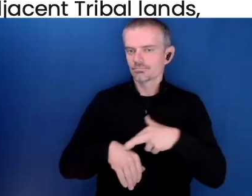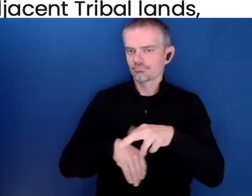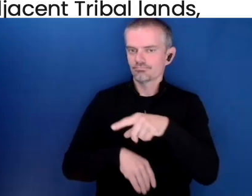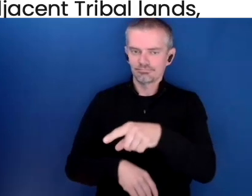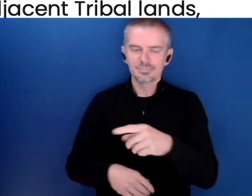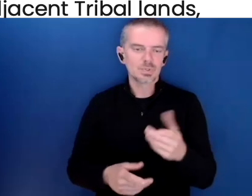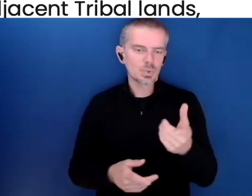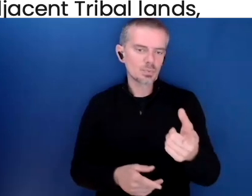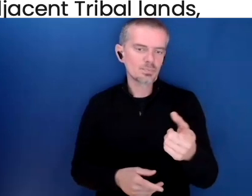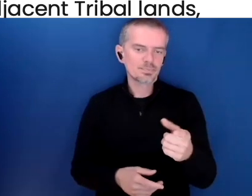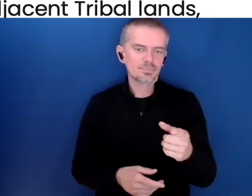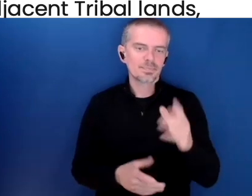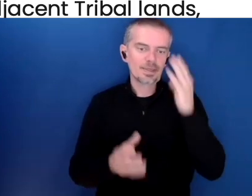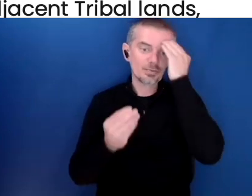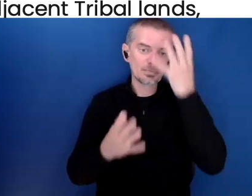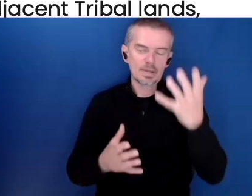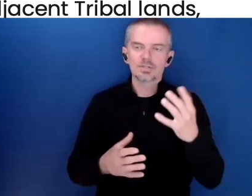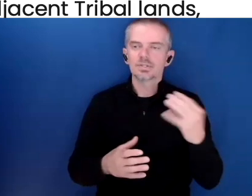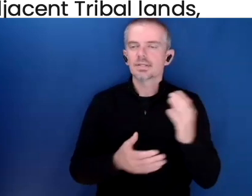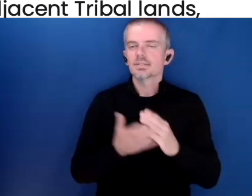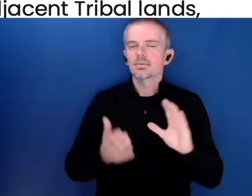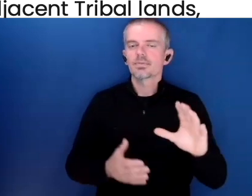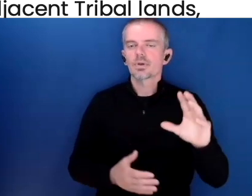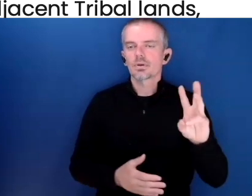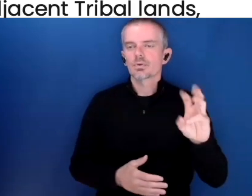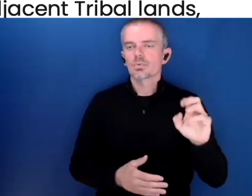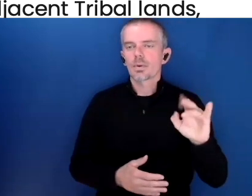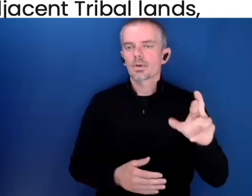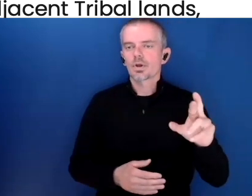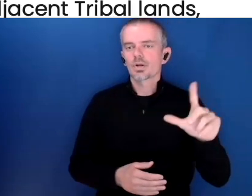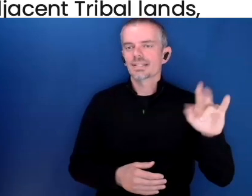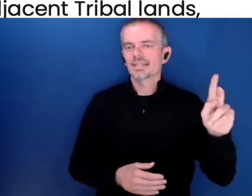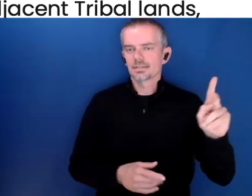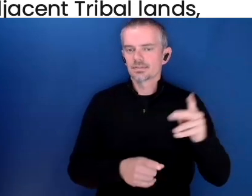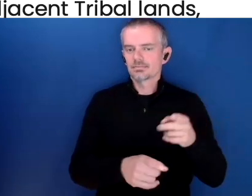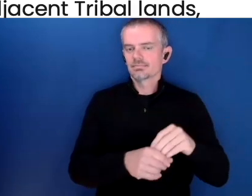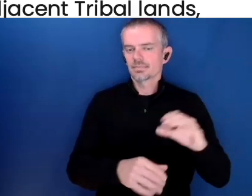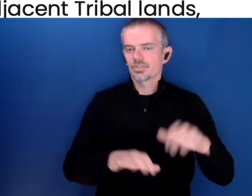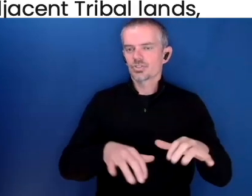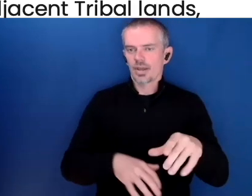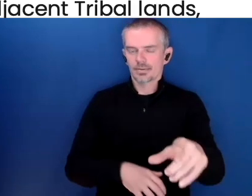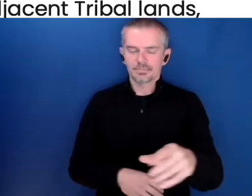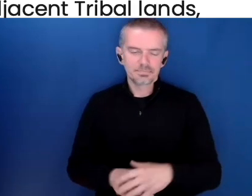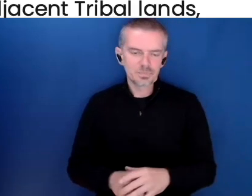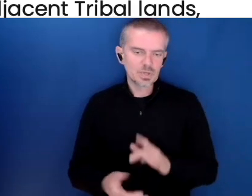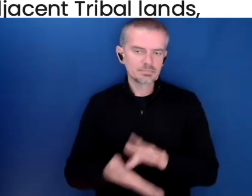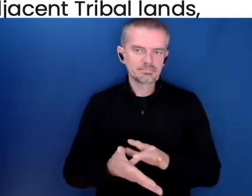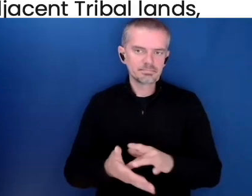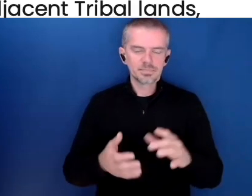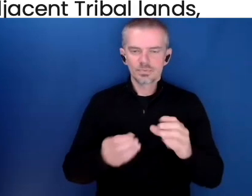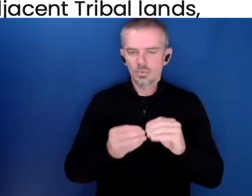we'll drop their information and a few of their webinar links related to this topic in the chat for a more detailed explanation and a deeper